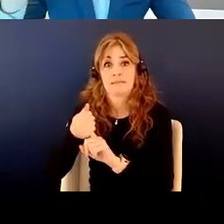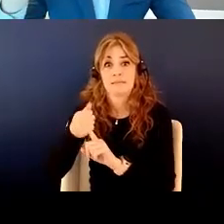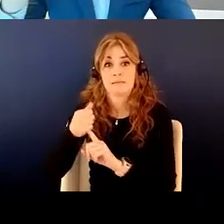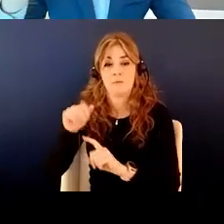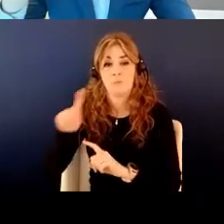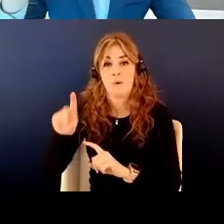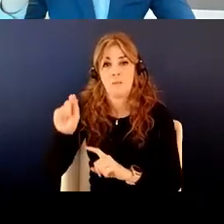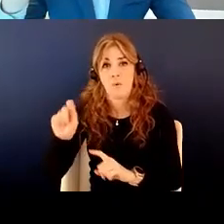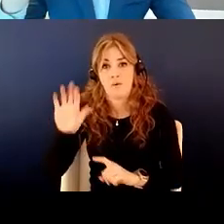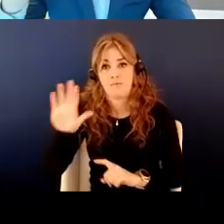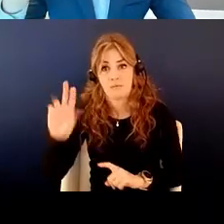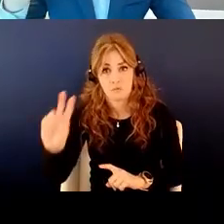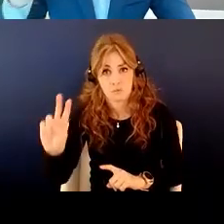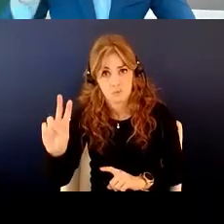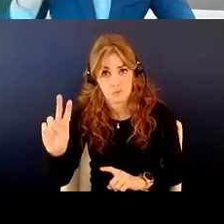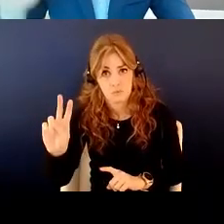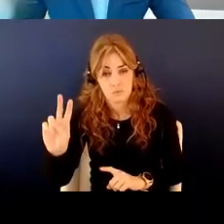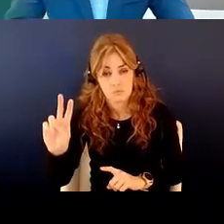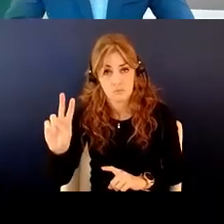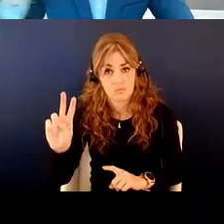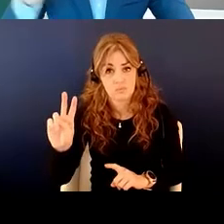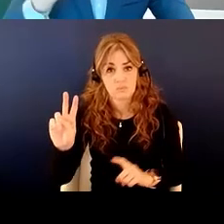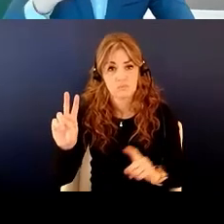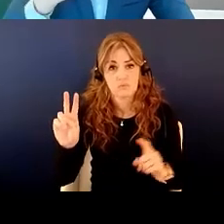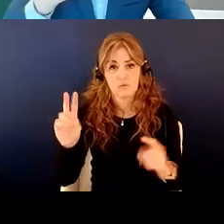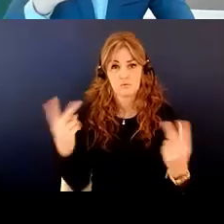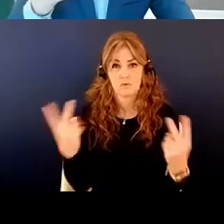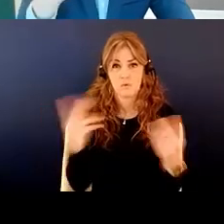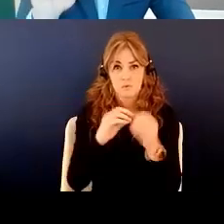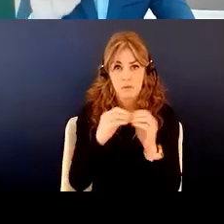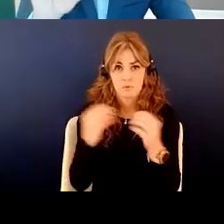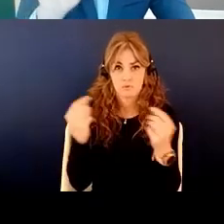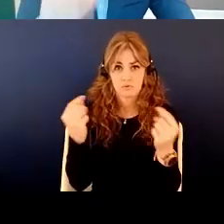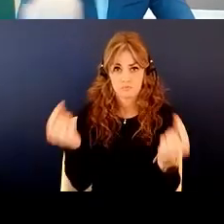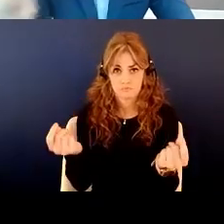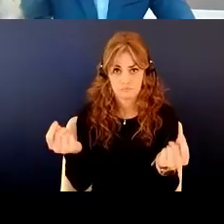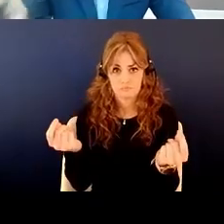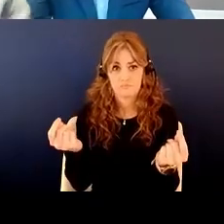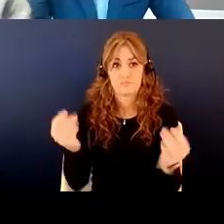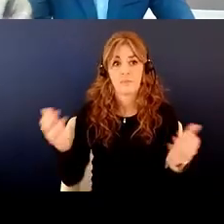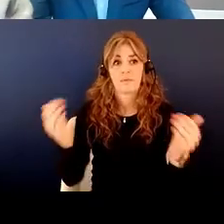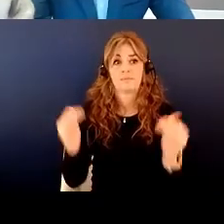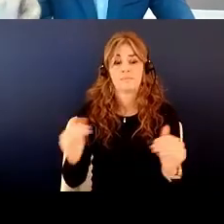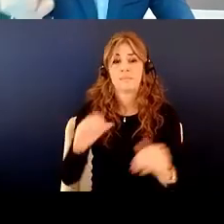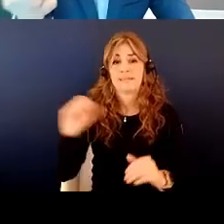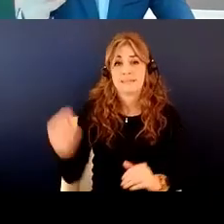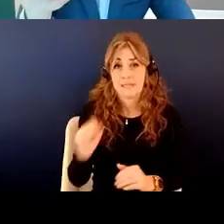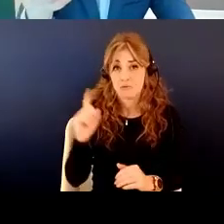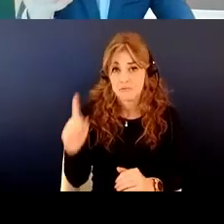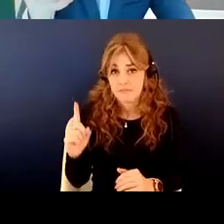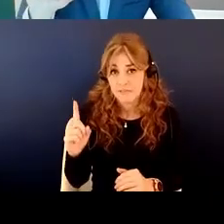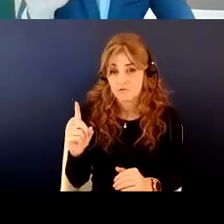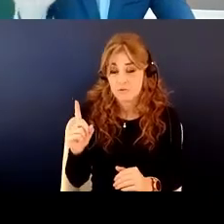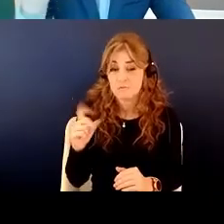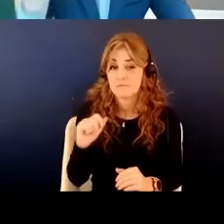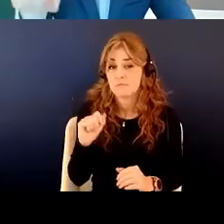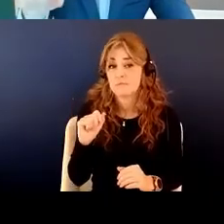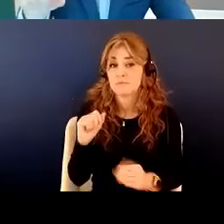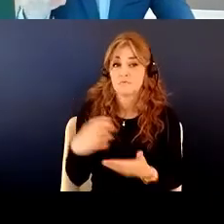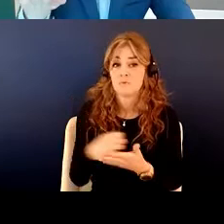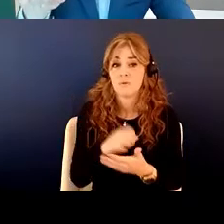1.52. So those are those 2 pieces of information. Then we have the standard deviations to collect.